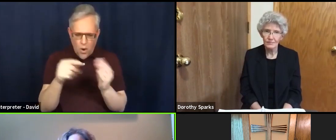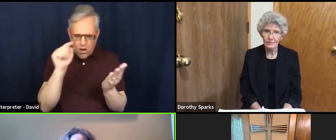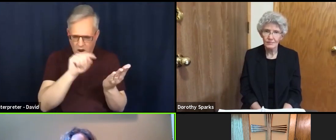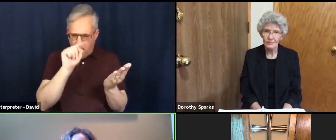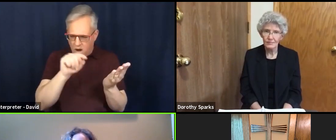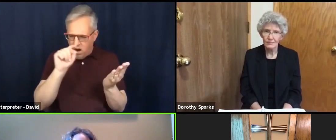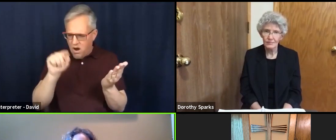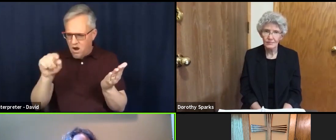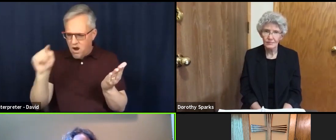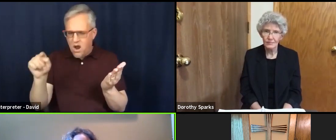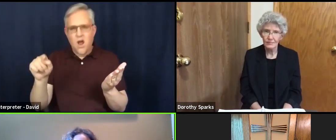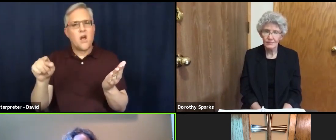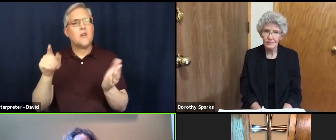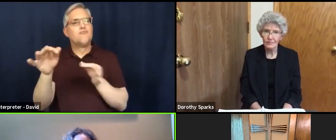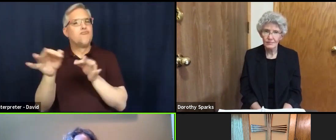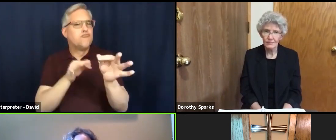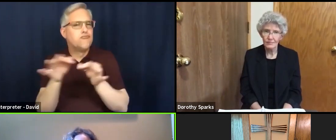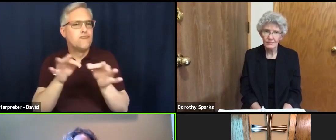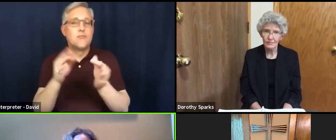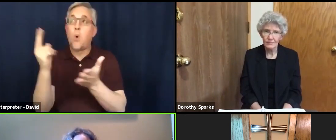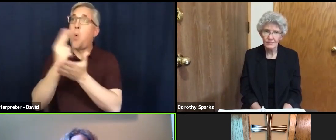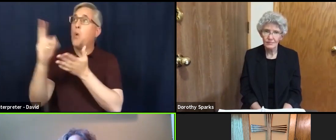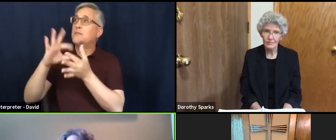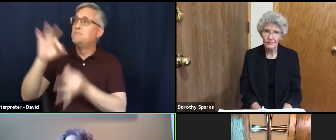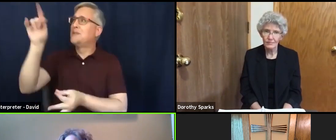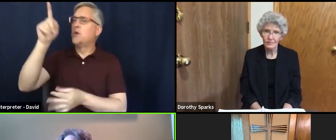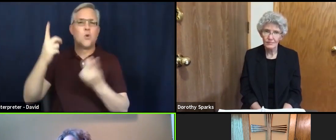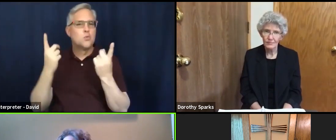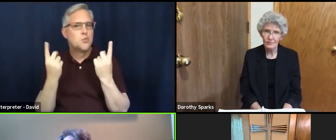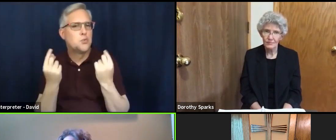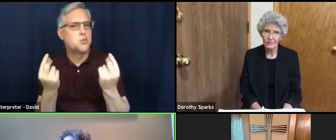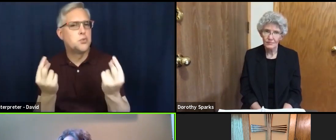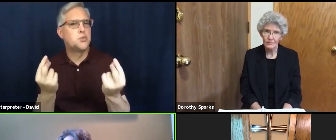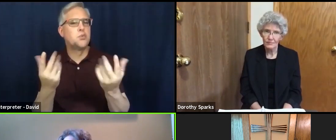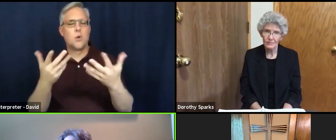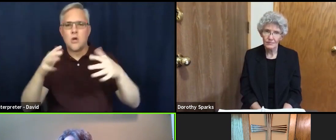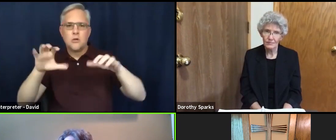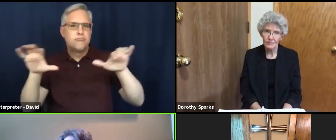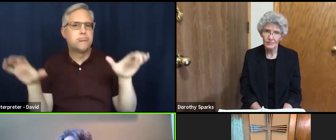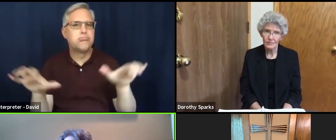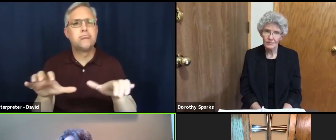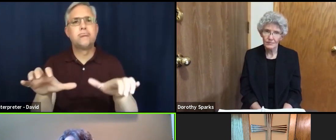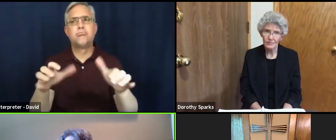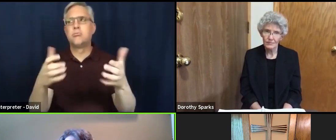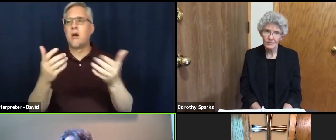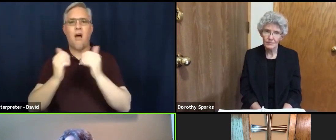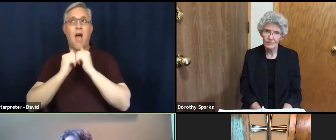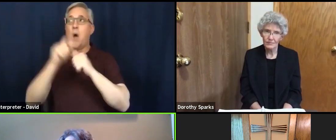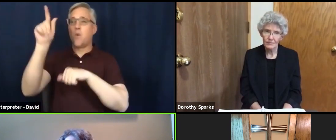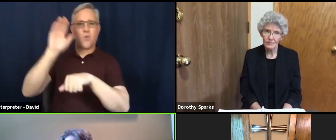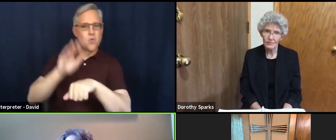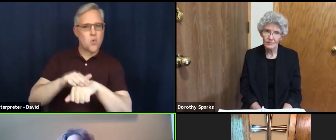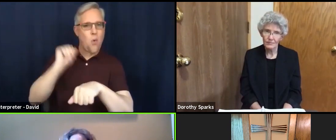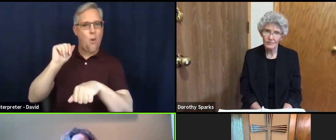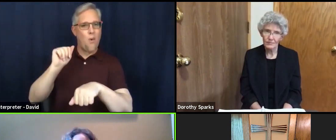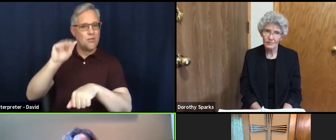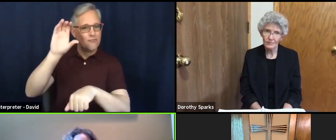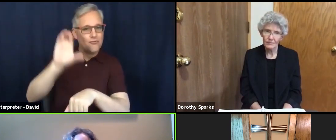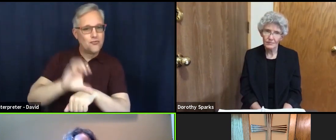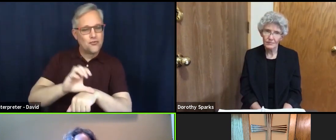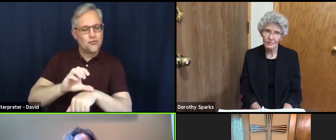is working in the world, how the Holy Spirit calls the church